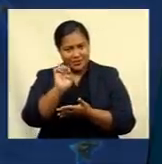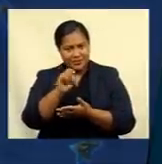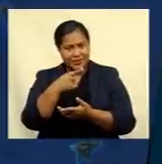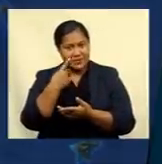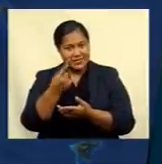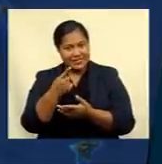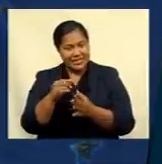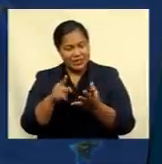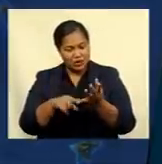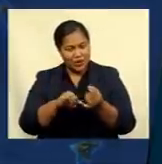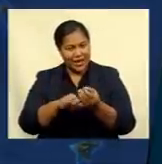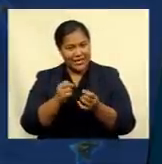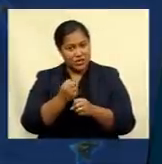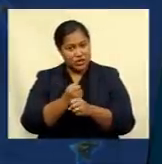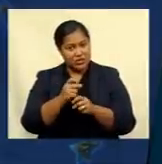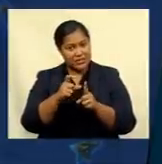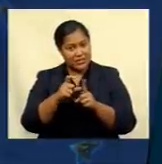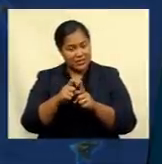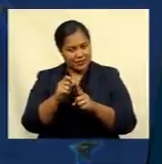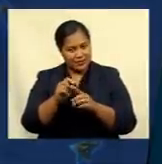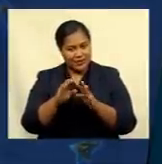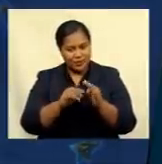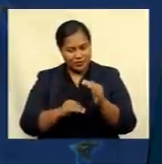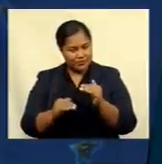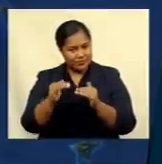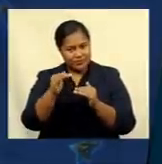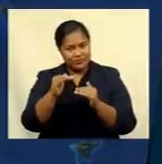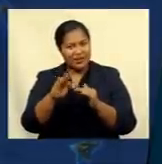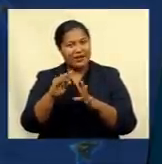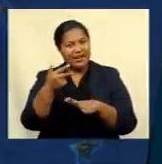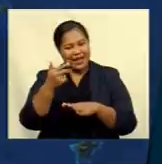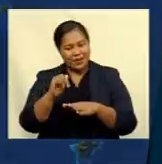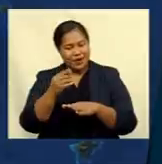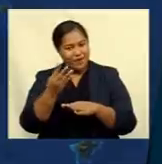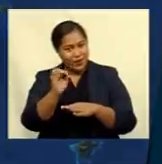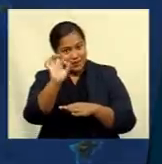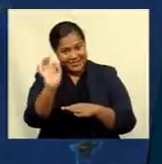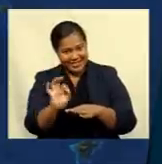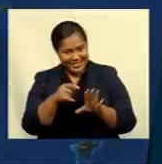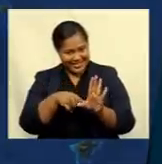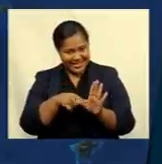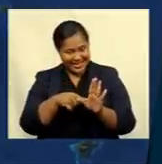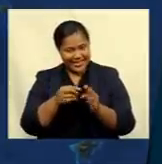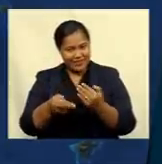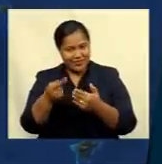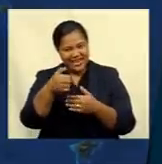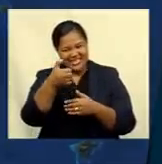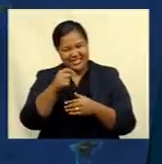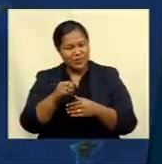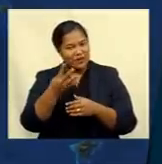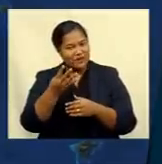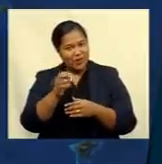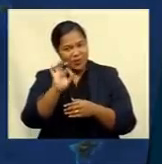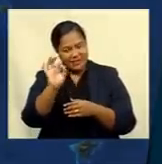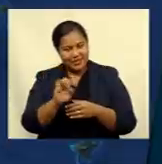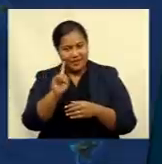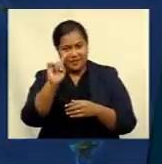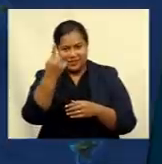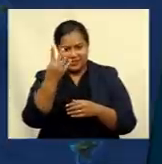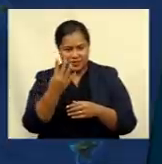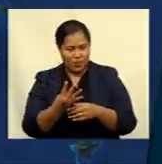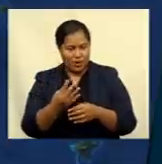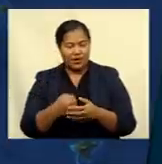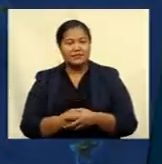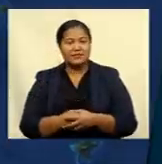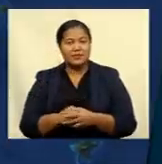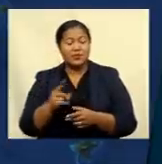US GDP growth at an annual rate of 8.4% after growing by 6.4% in the first quarter. Well, let's see